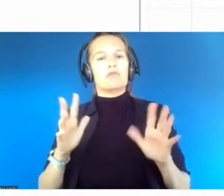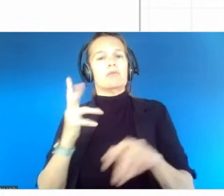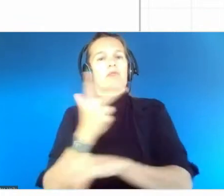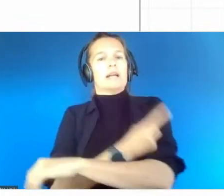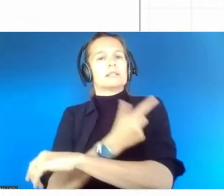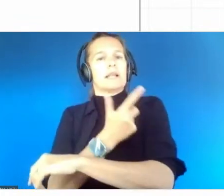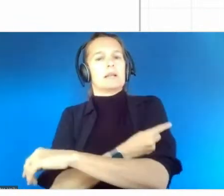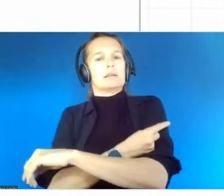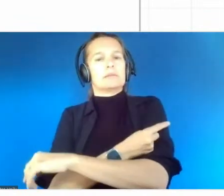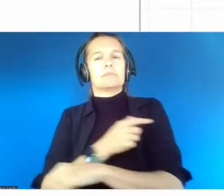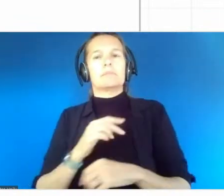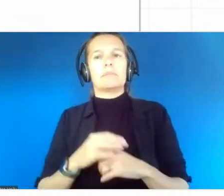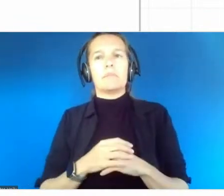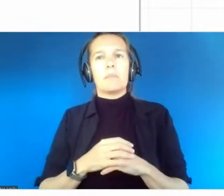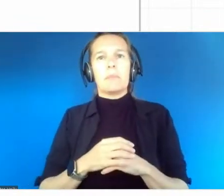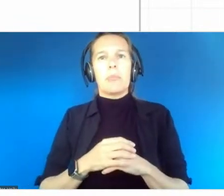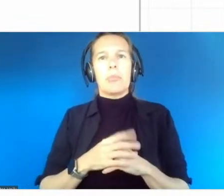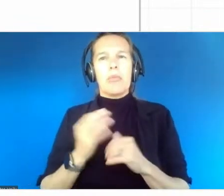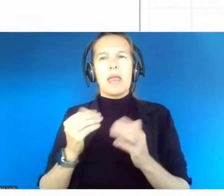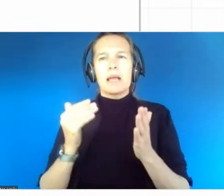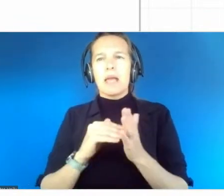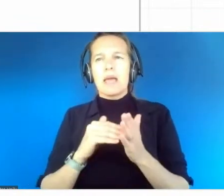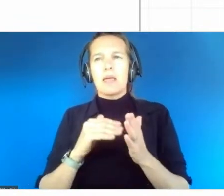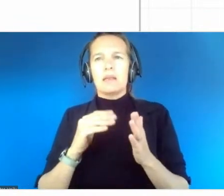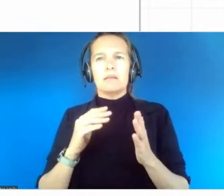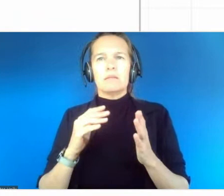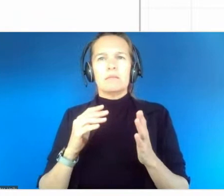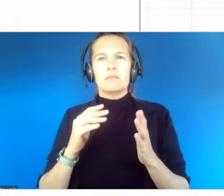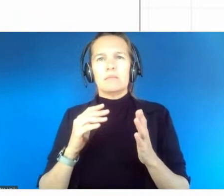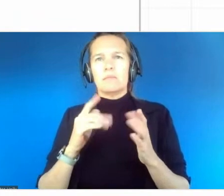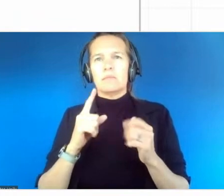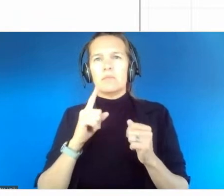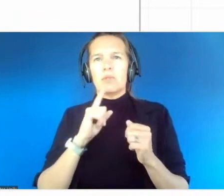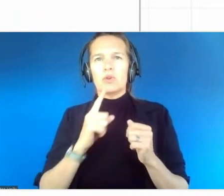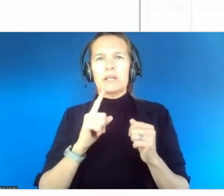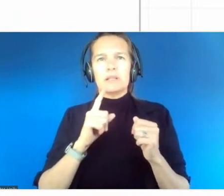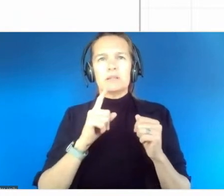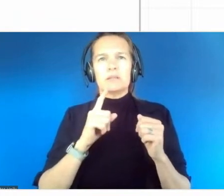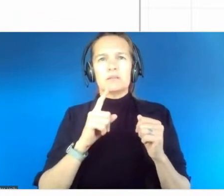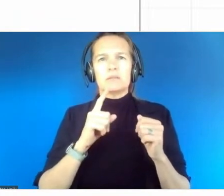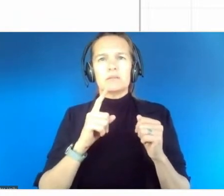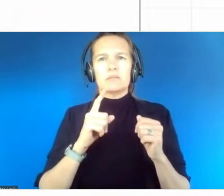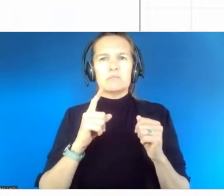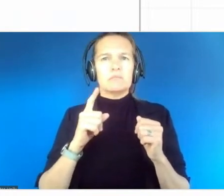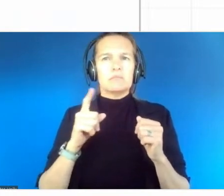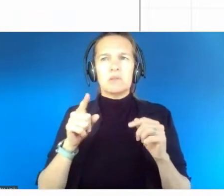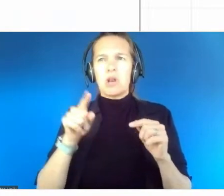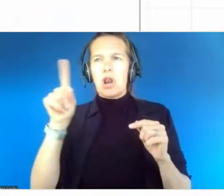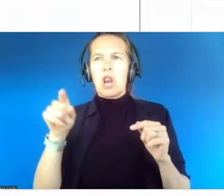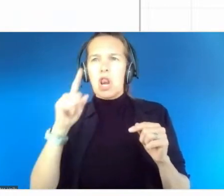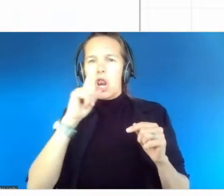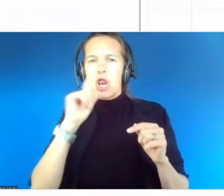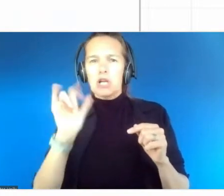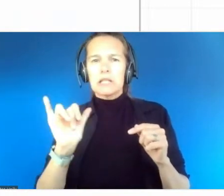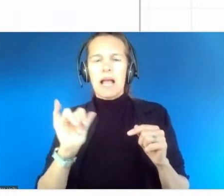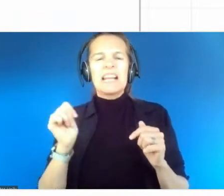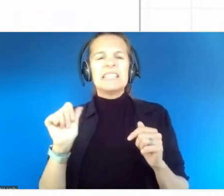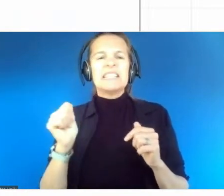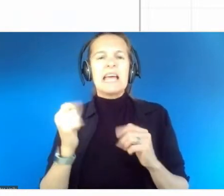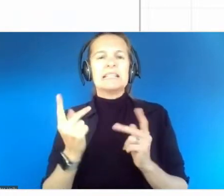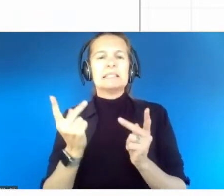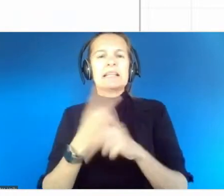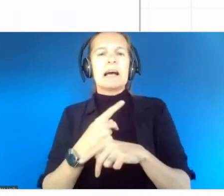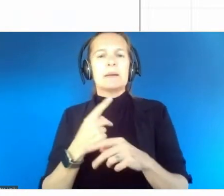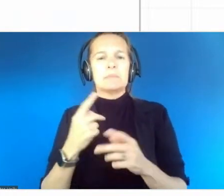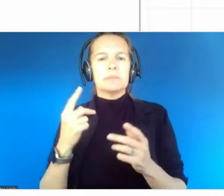vaccinated. And again, there is in the range of a 10 times greater number of